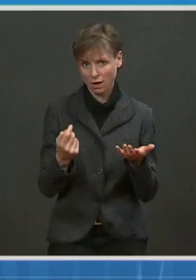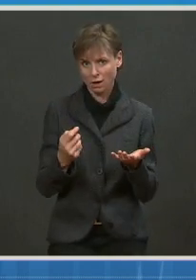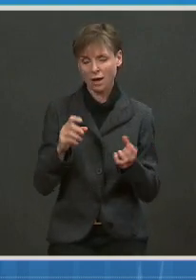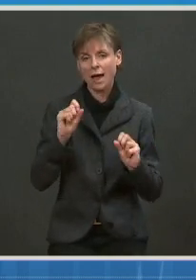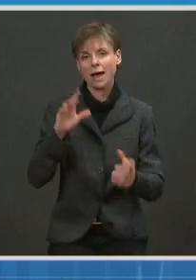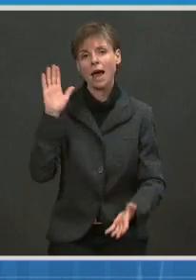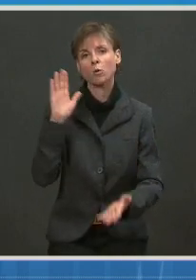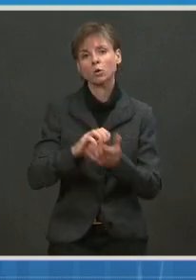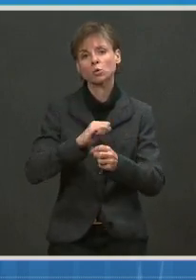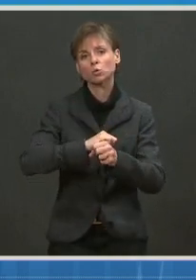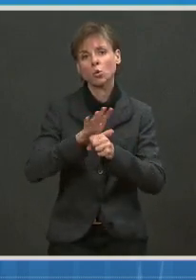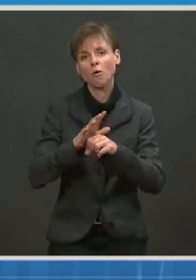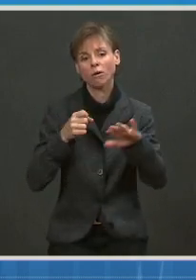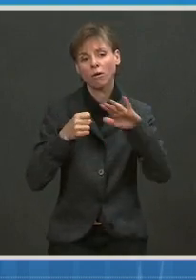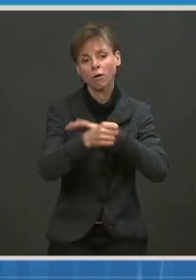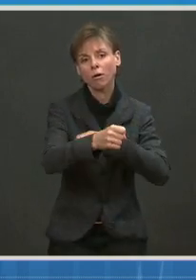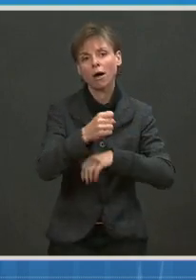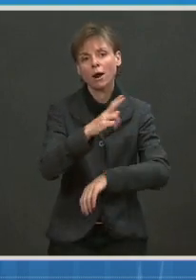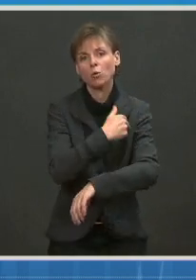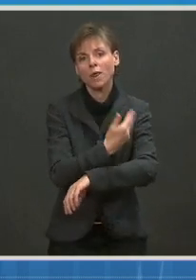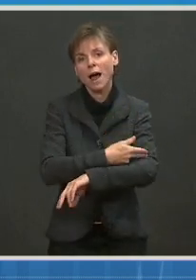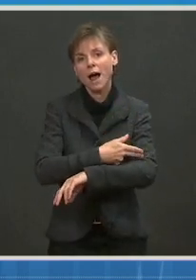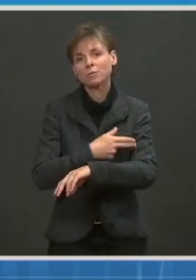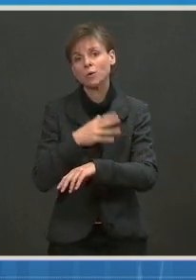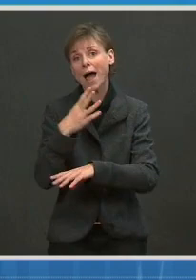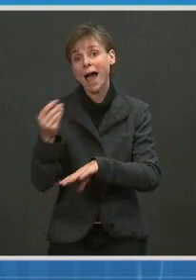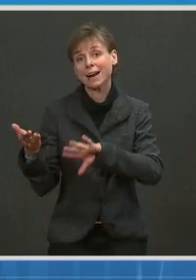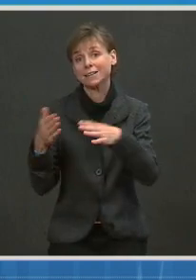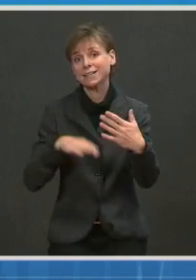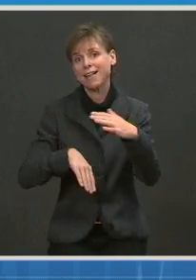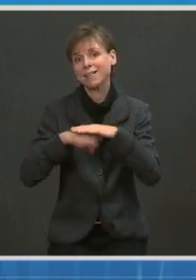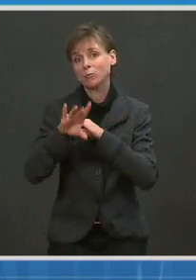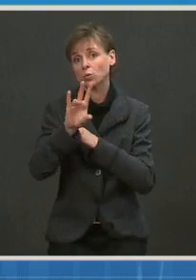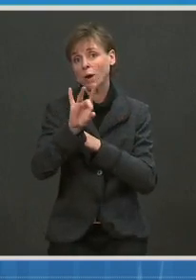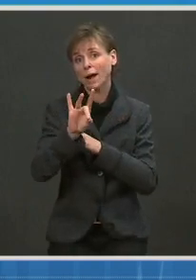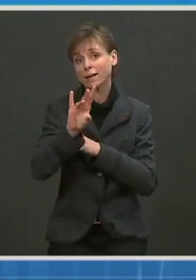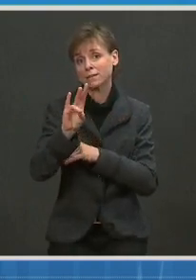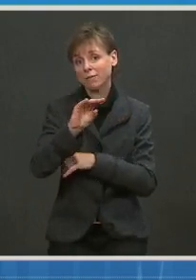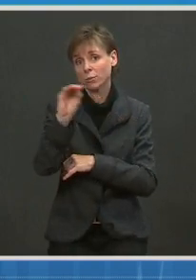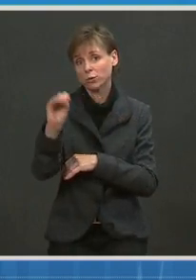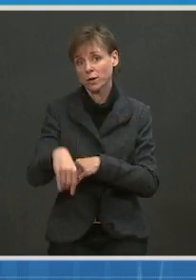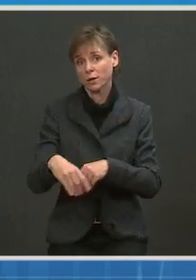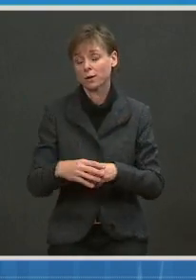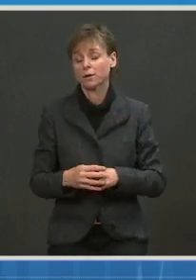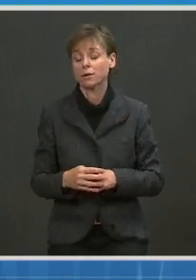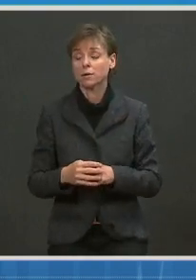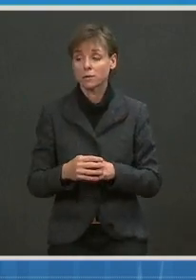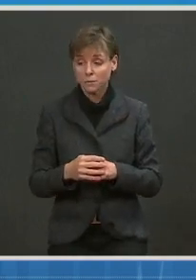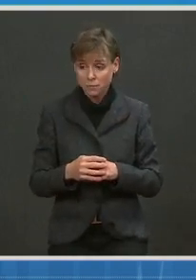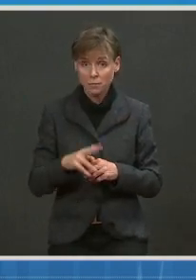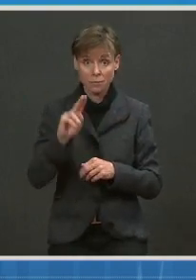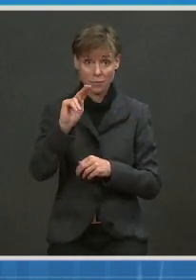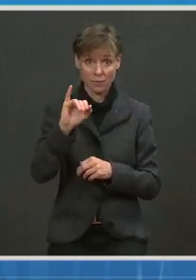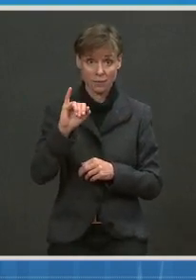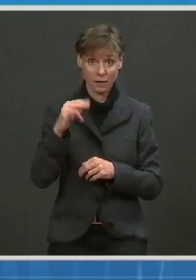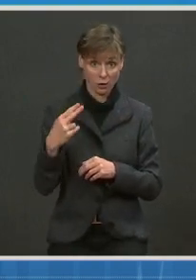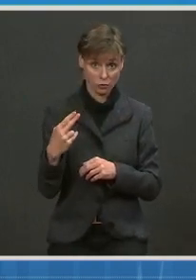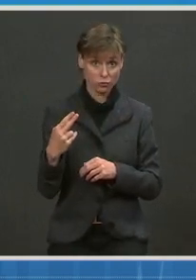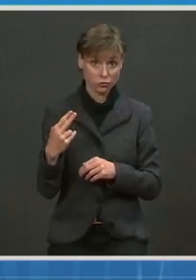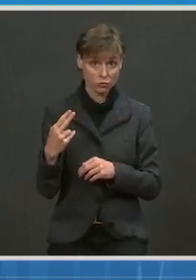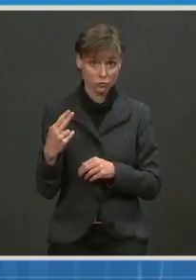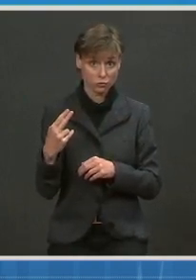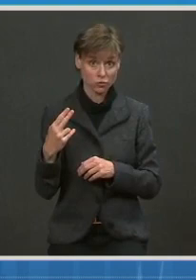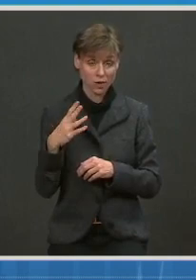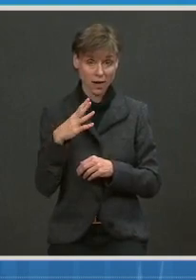COVID-19 related hospitalizations and deaths by up to 87%. So the National Institutes of Health, and the Infectious